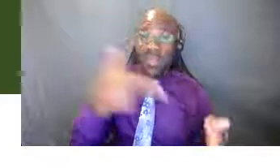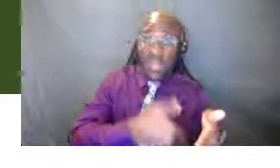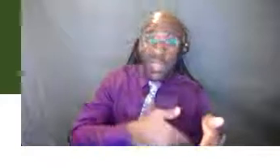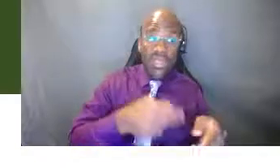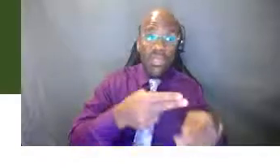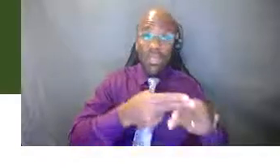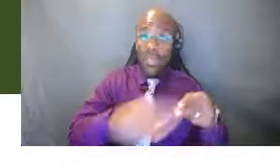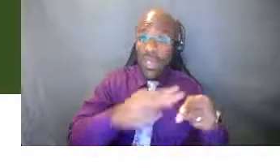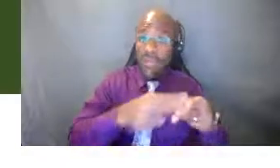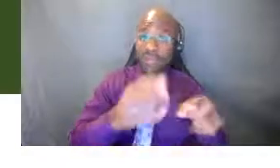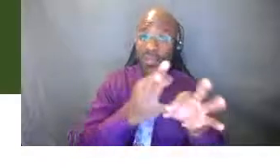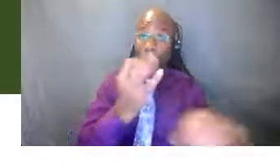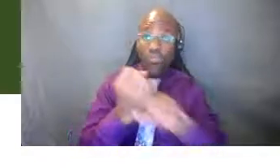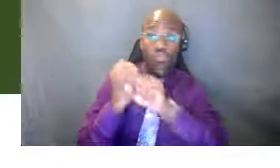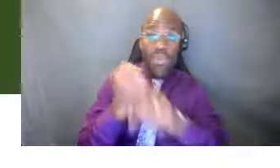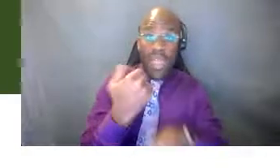law enforcement.